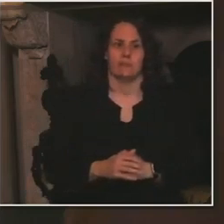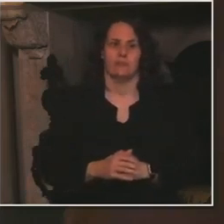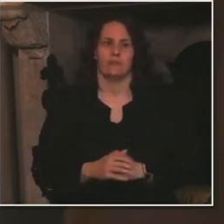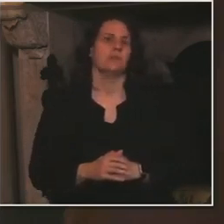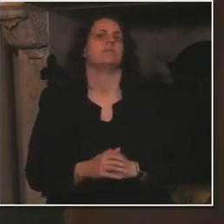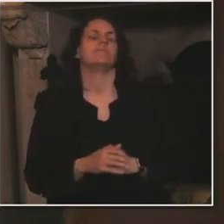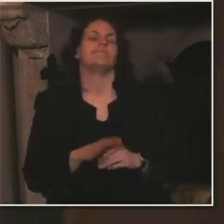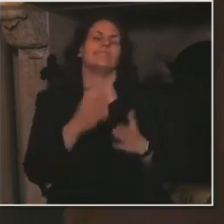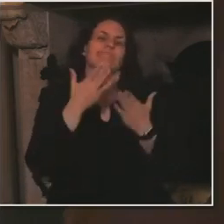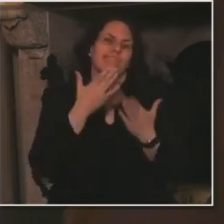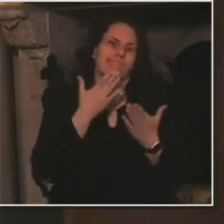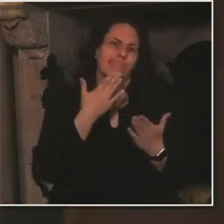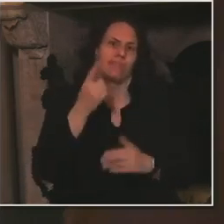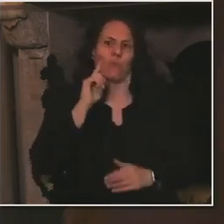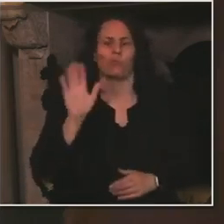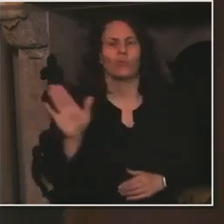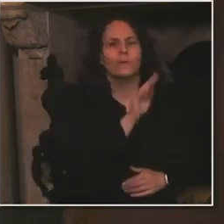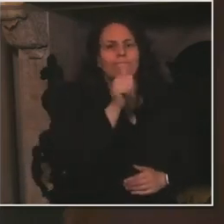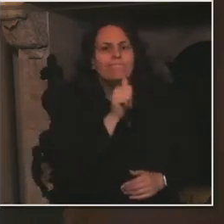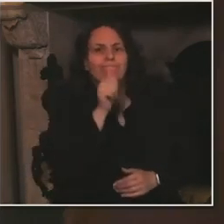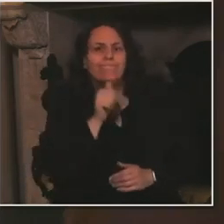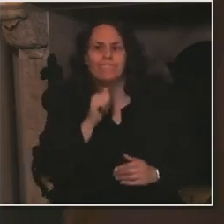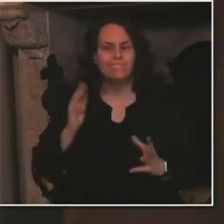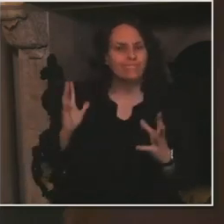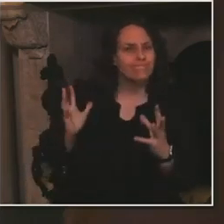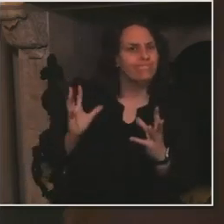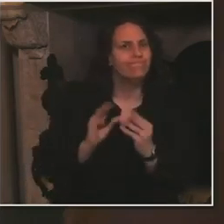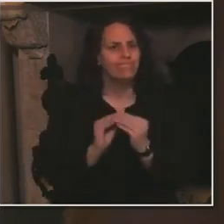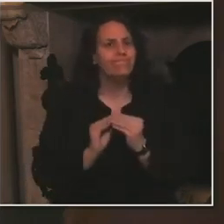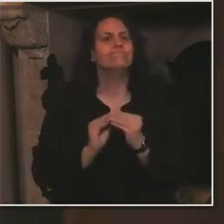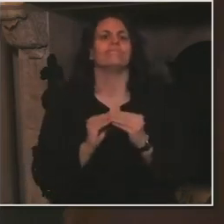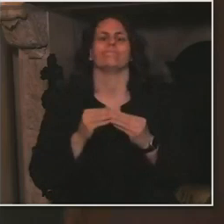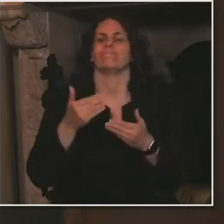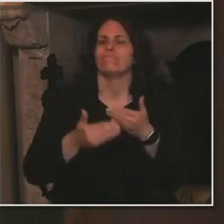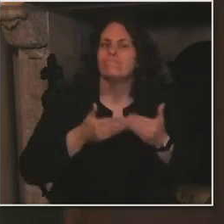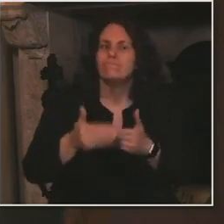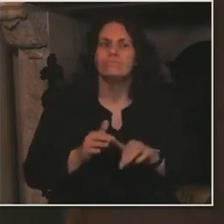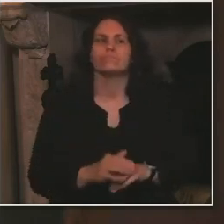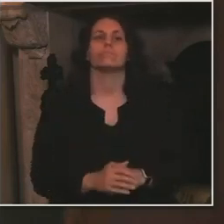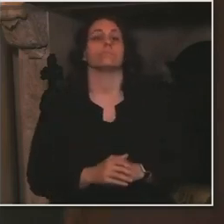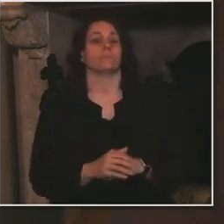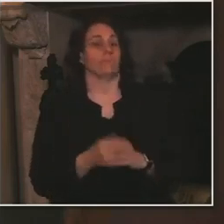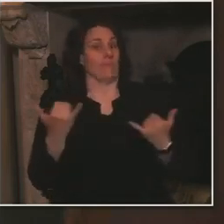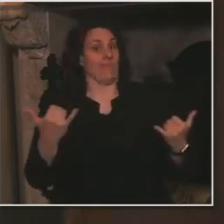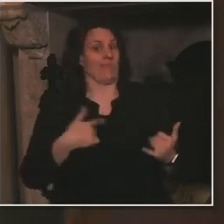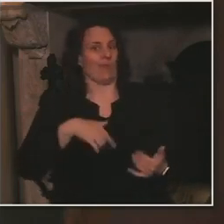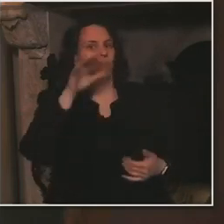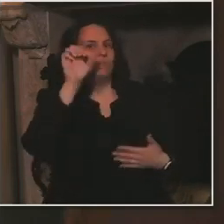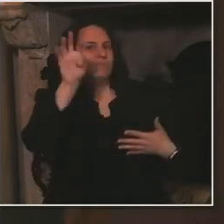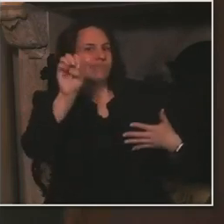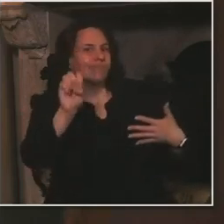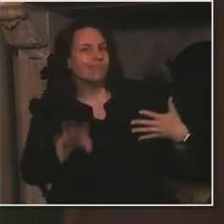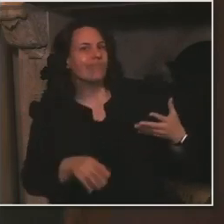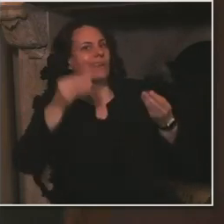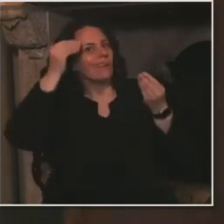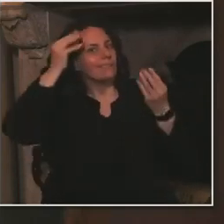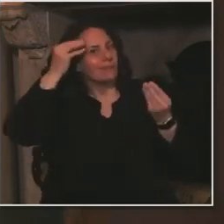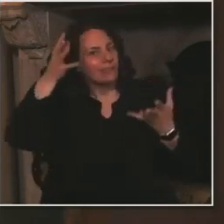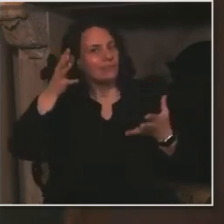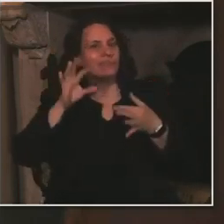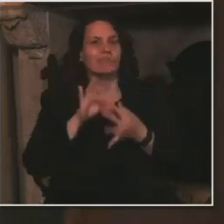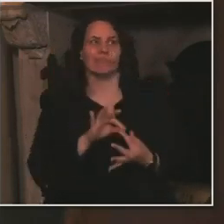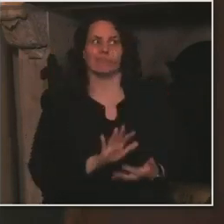our decision-making process with you, and that means sharing not only our criteria for a phased reopening of the state and our plan to get there,